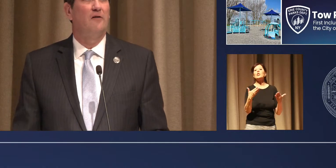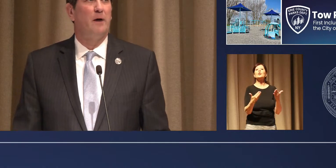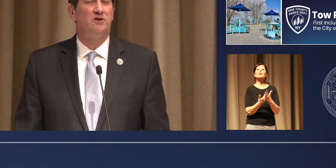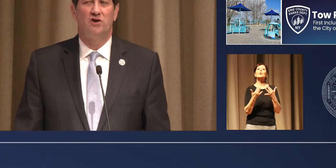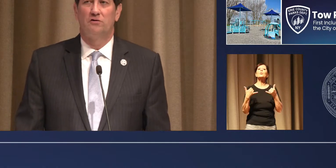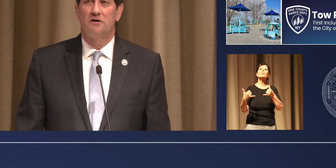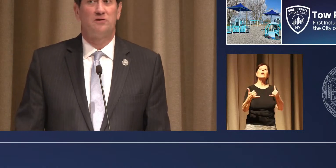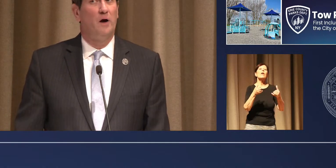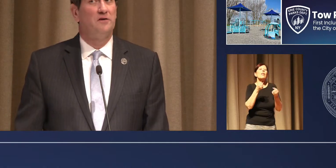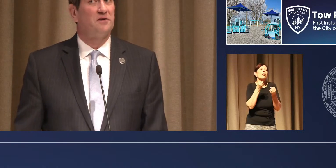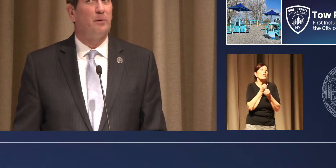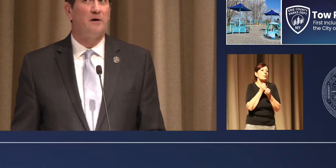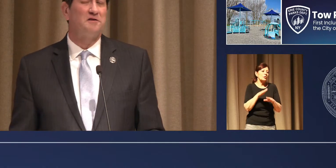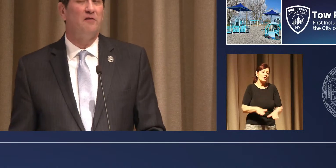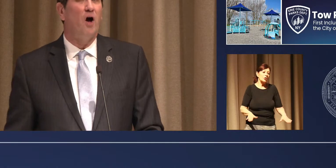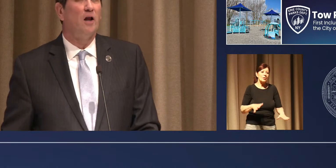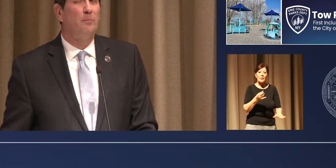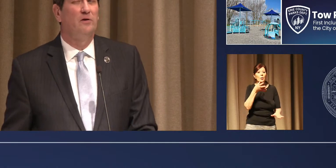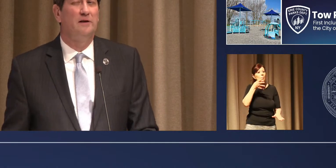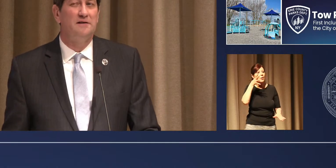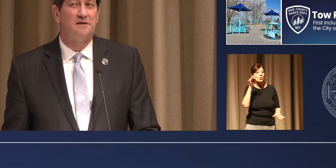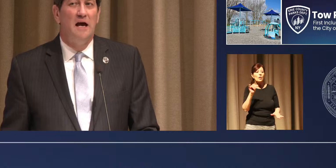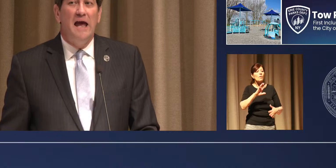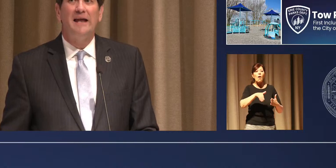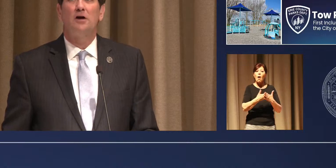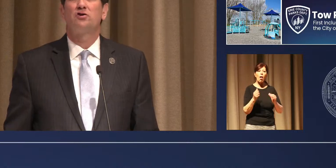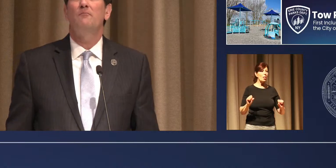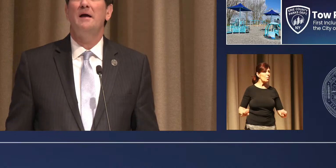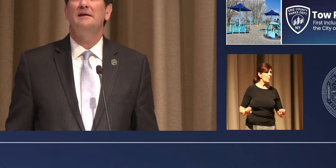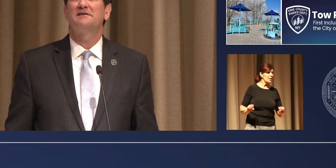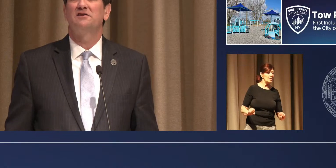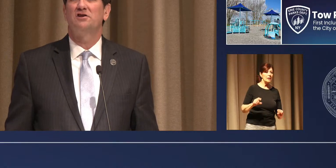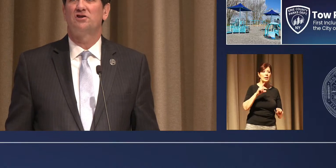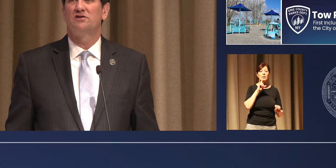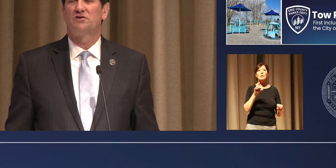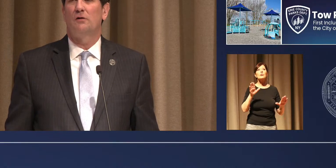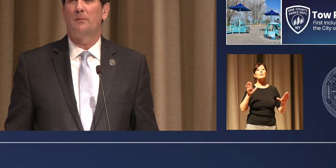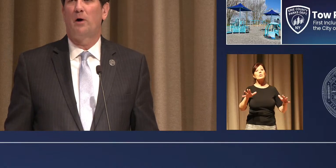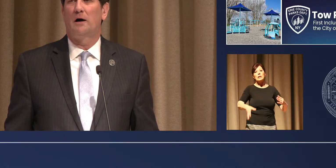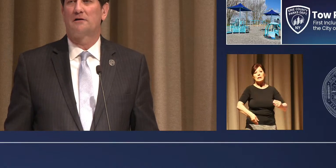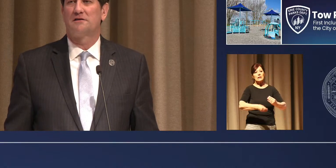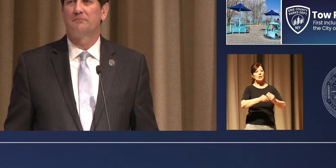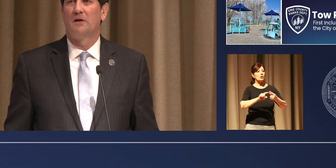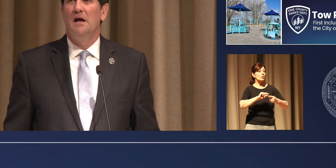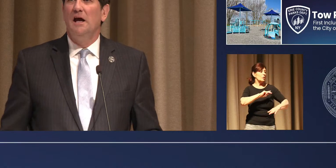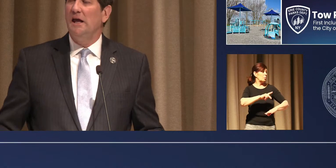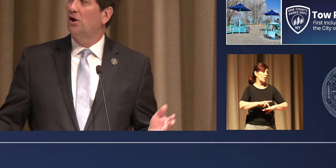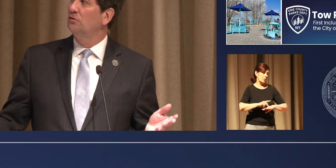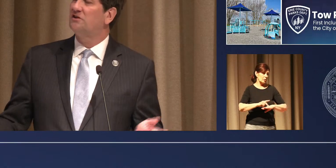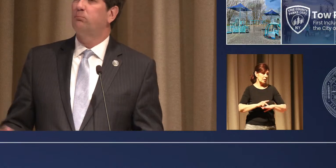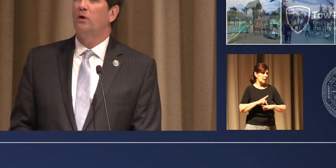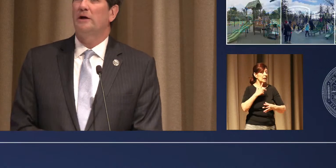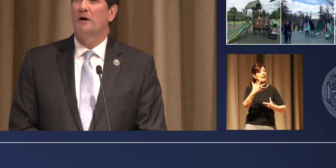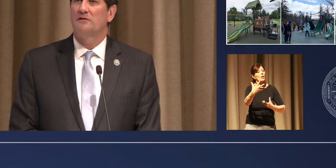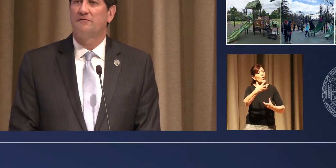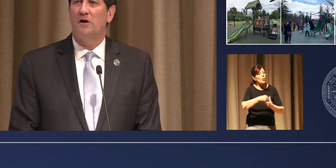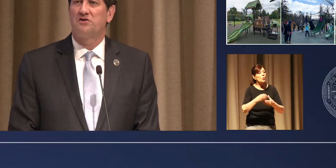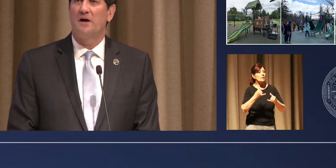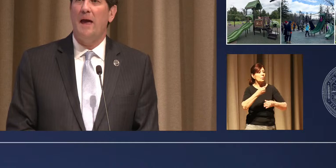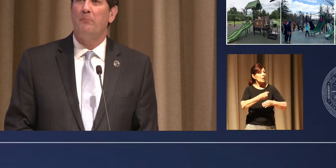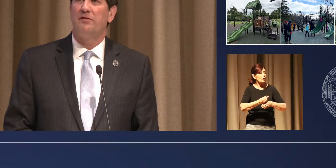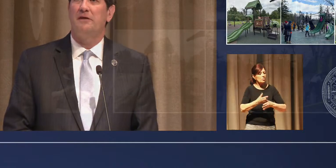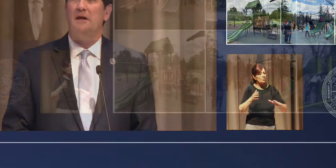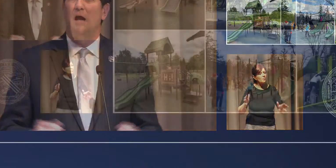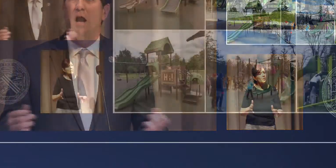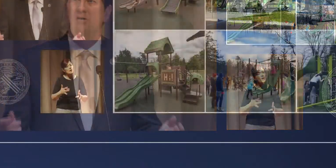venues are loved by children as well as their parents of all abilities and are tremendous additions to our parks. Inclusive playgrounds